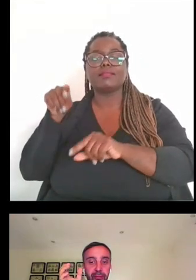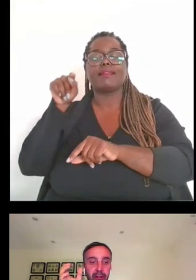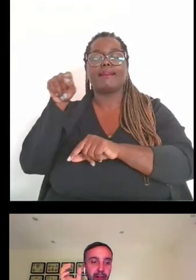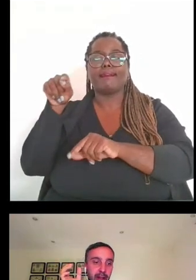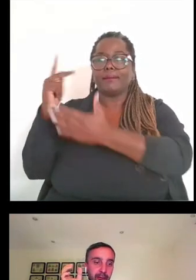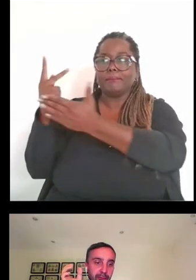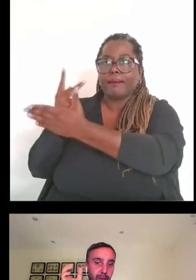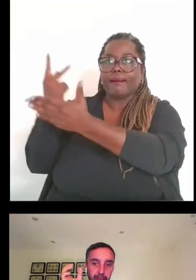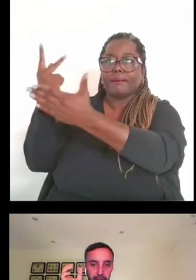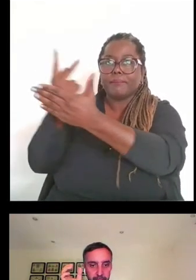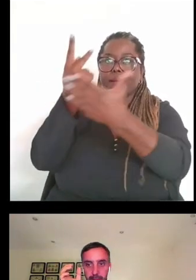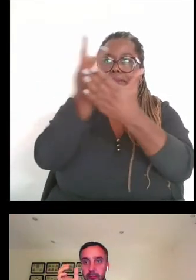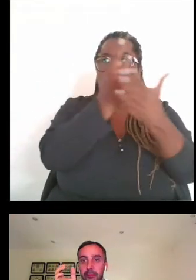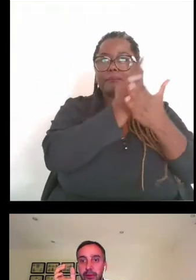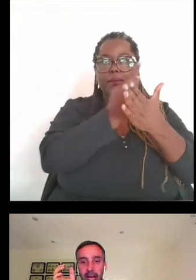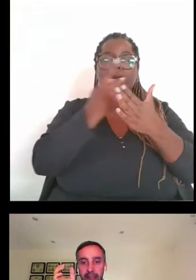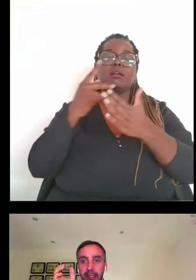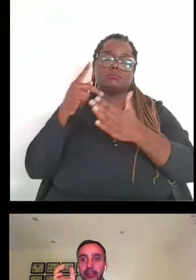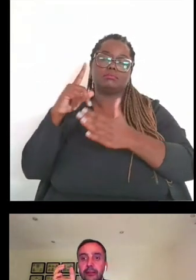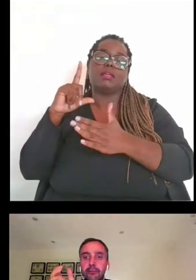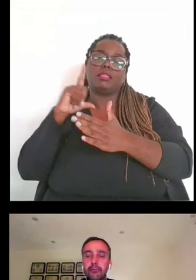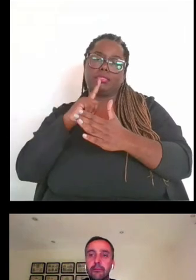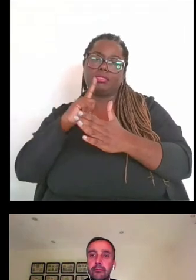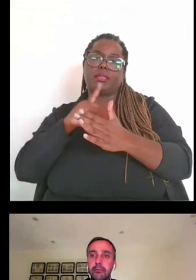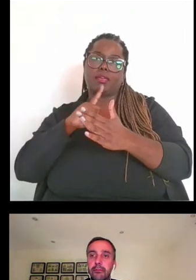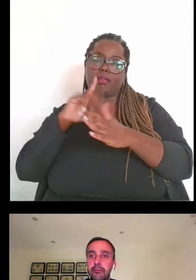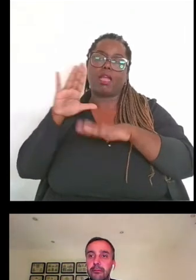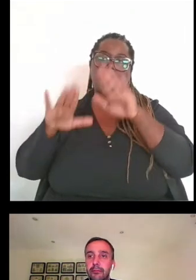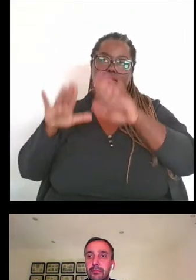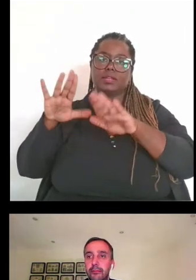monograph from 19